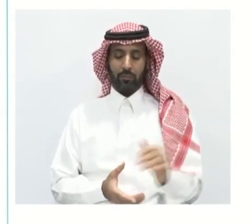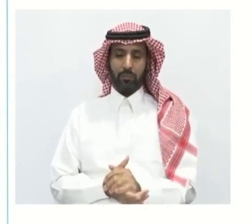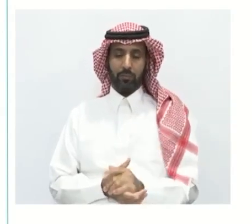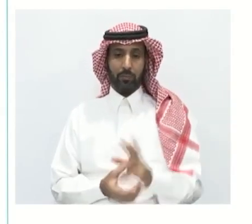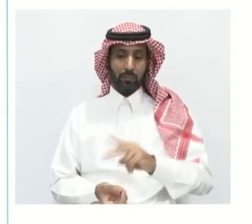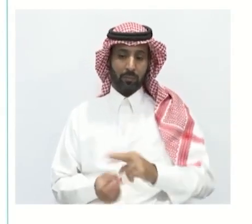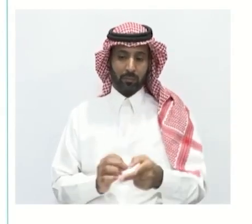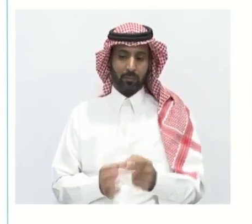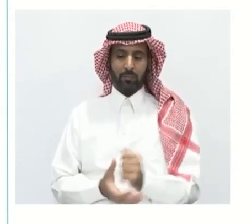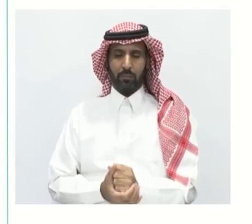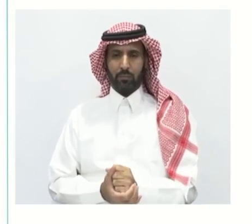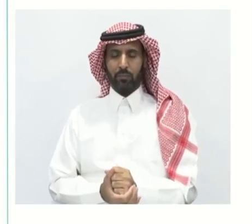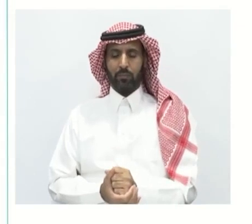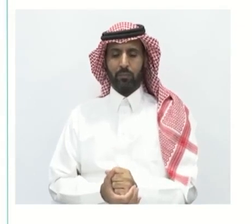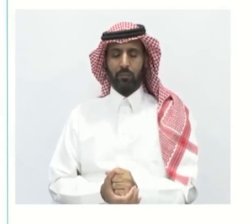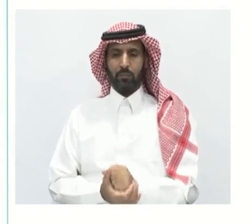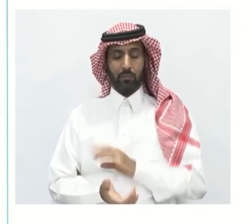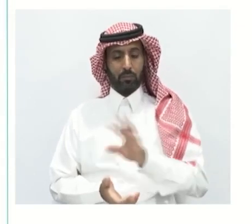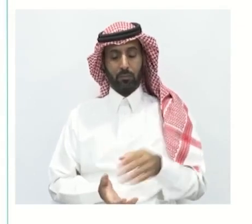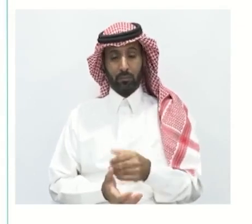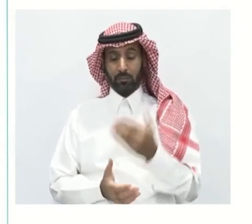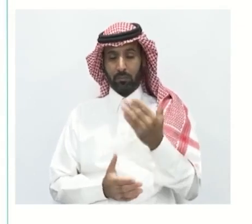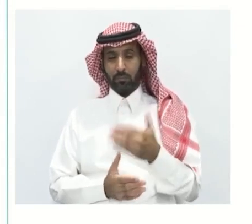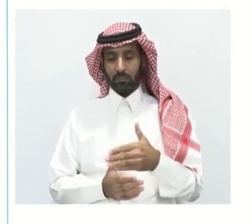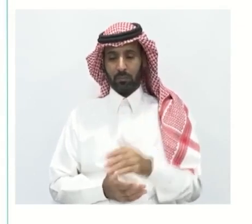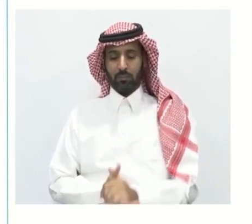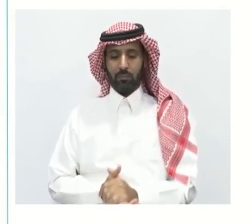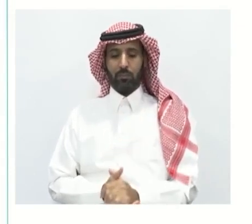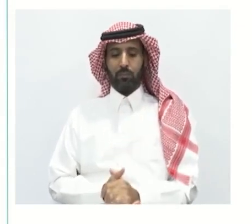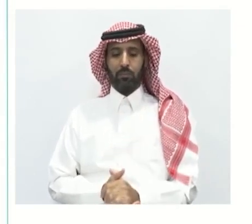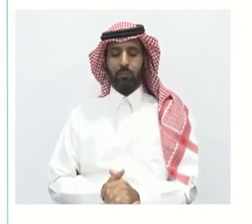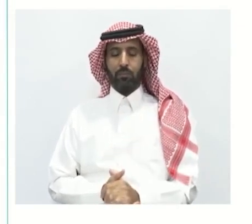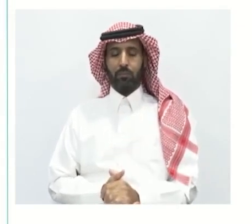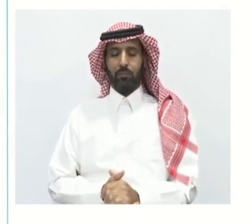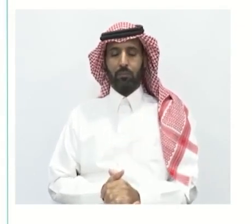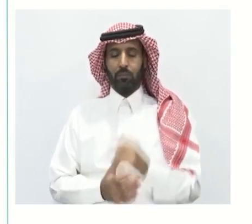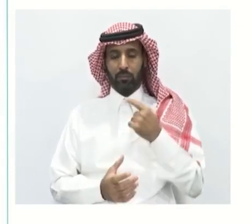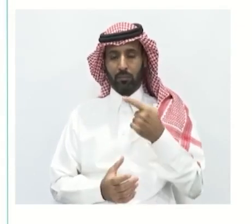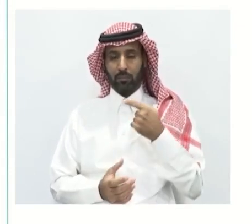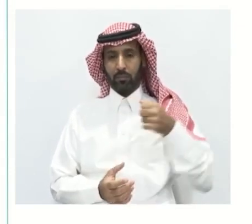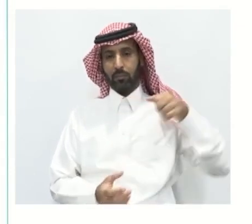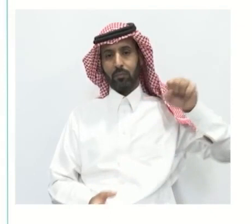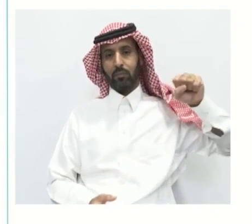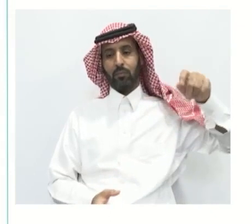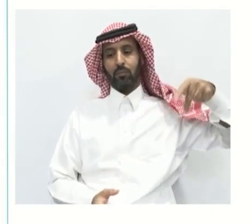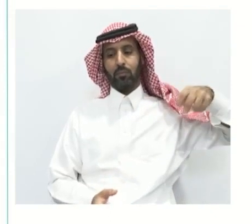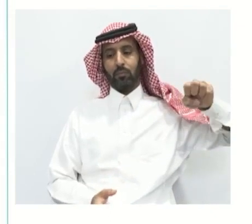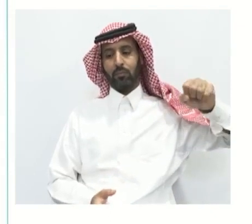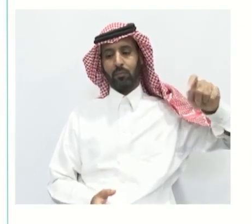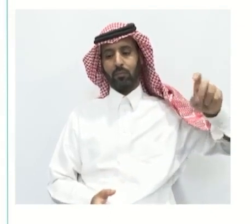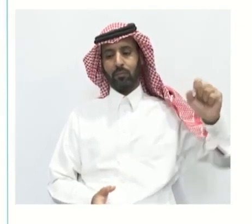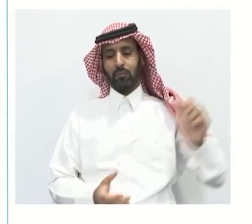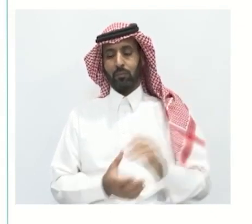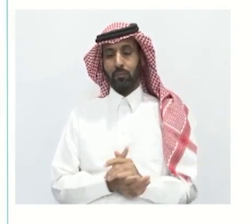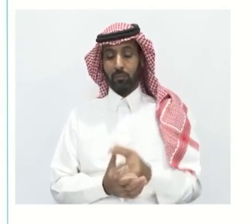change anything or you change the whole thing. Cut, cut, eat, ate, speak, or spoke. So this is